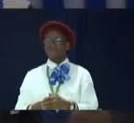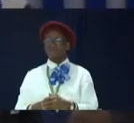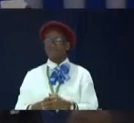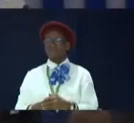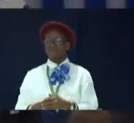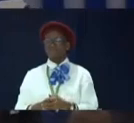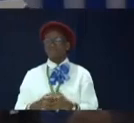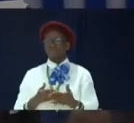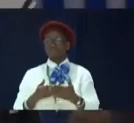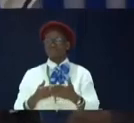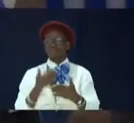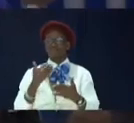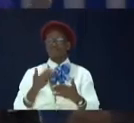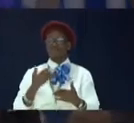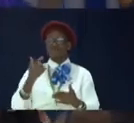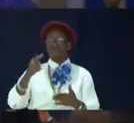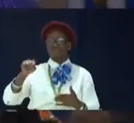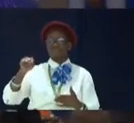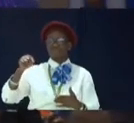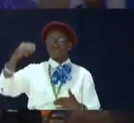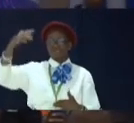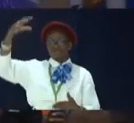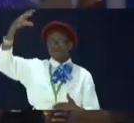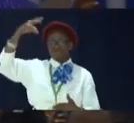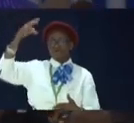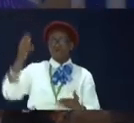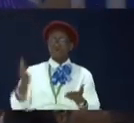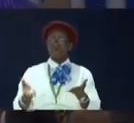Before the sun rises, ki orun to yo,